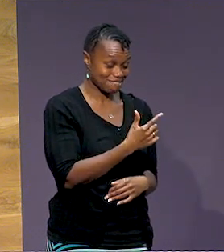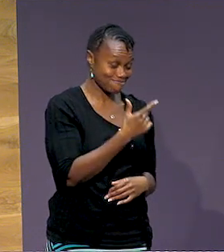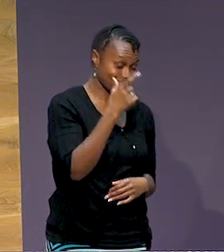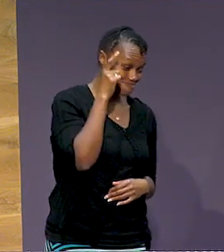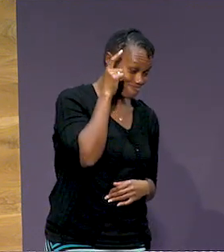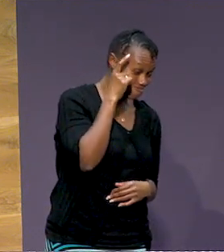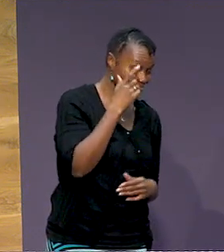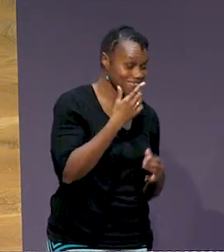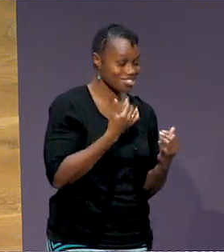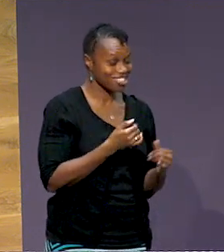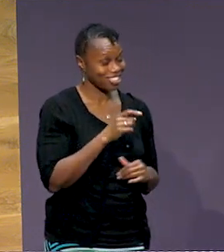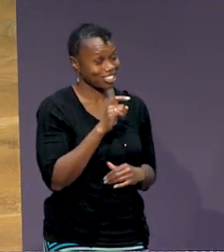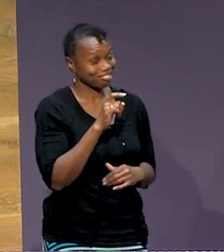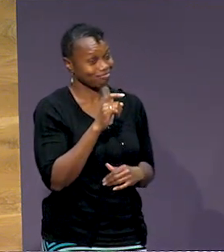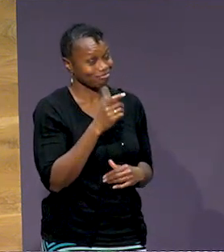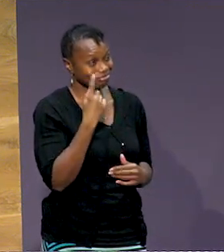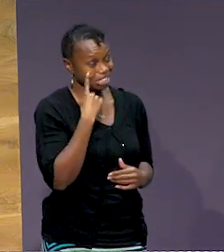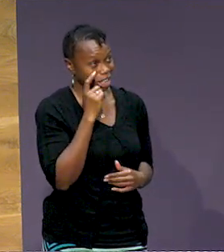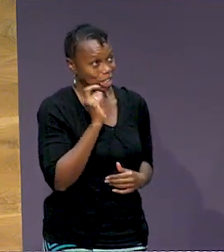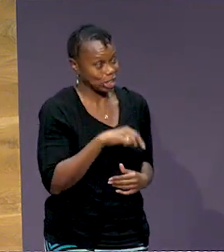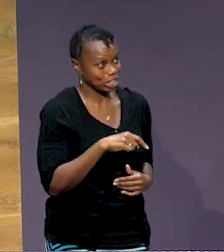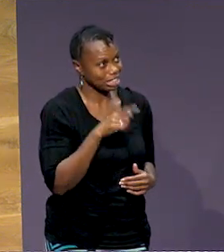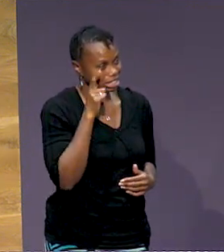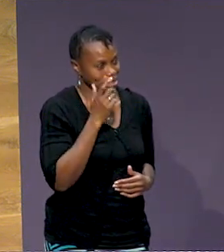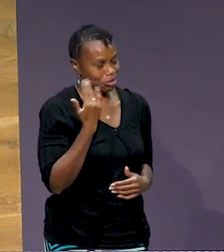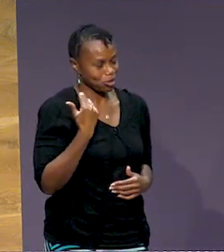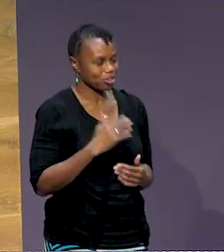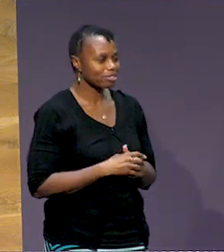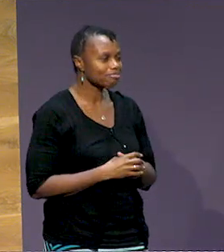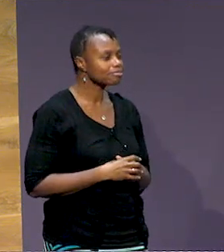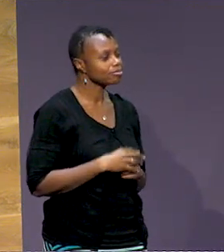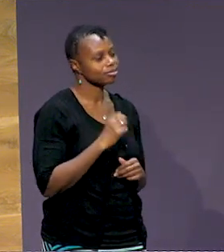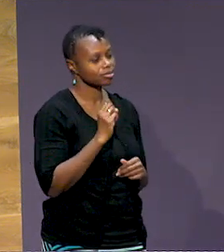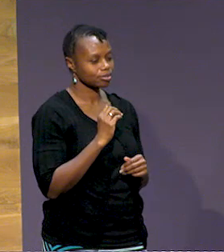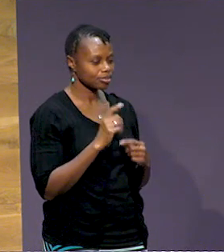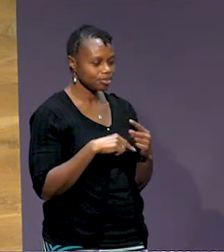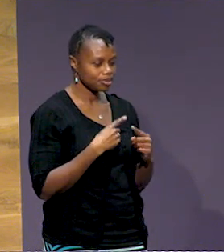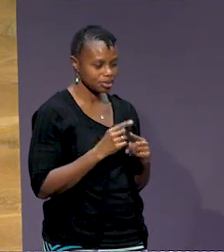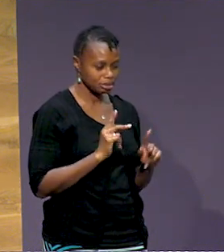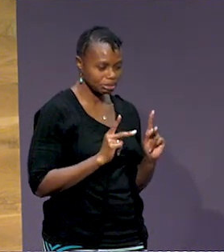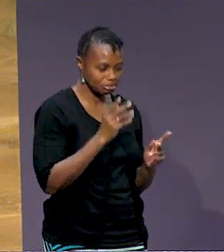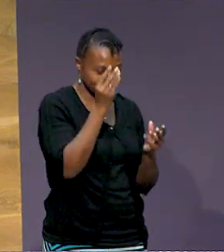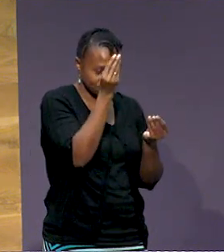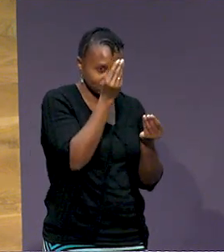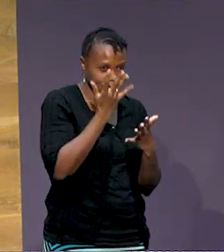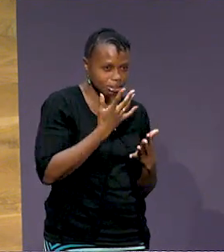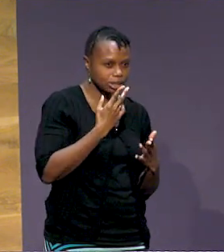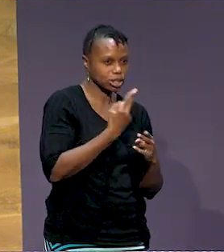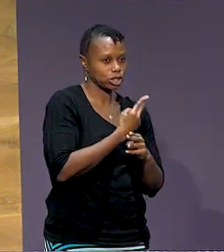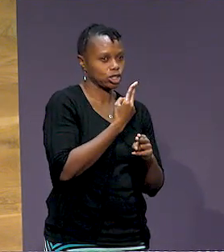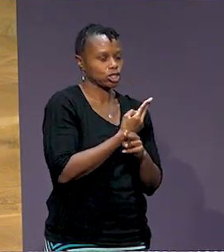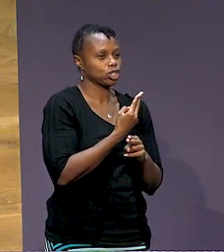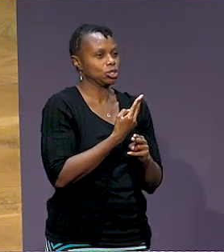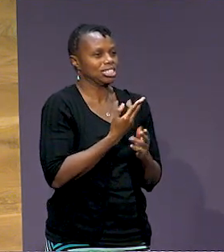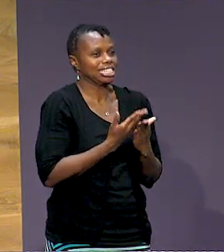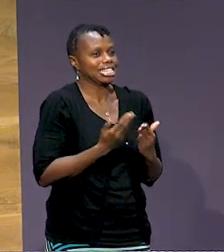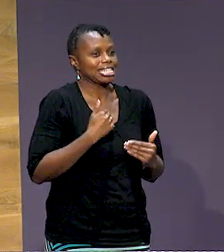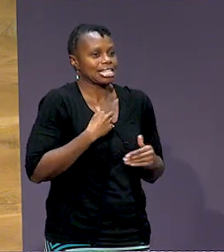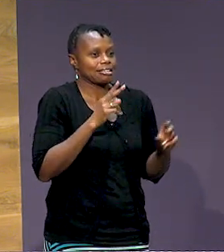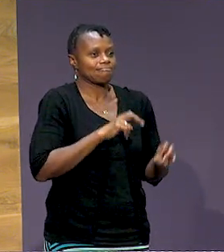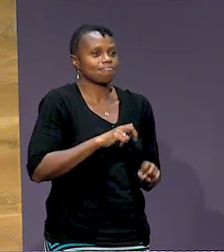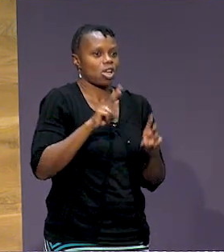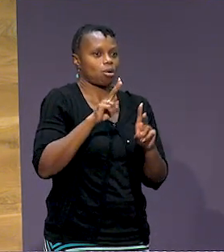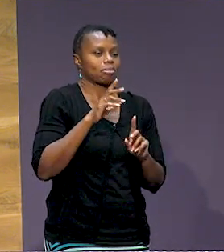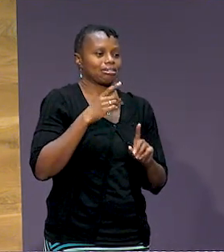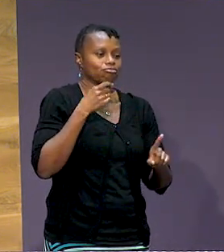listened to. And so but overall, when people tell me that they're using the stuff that I put out and that it